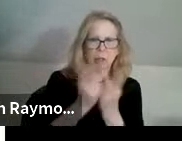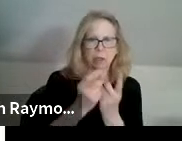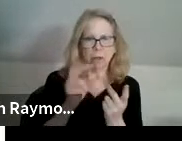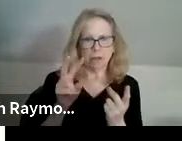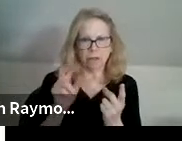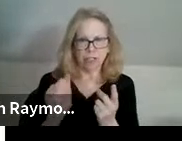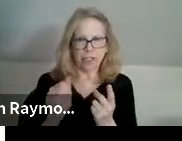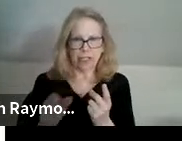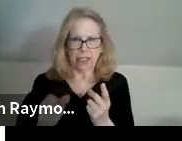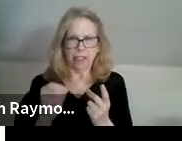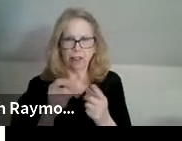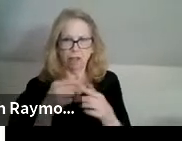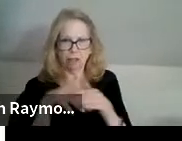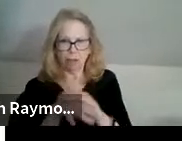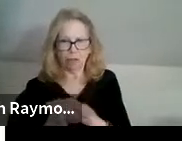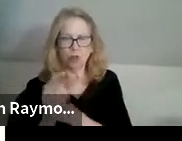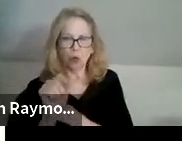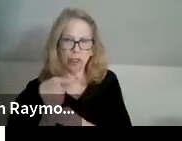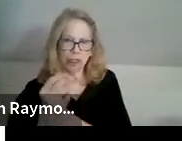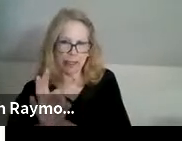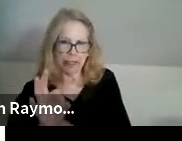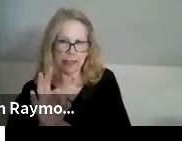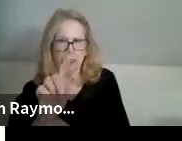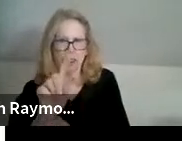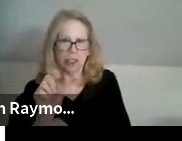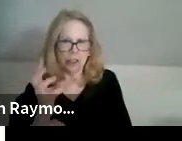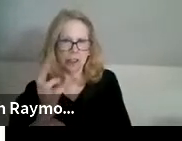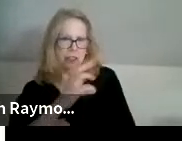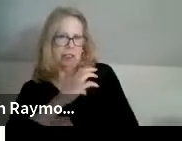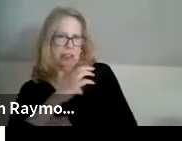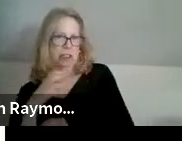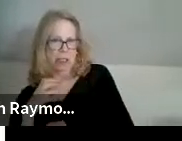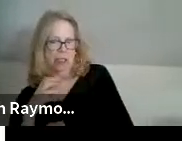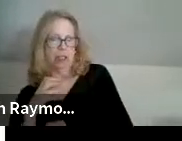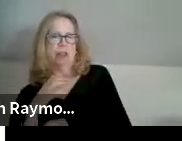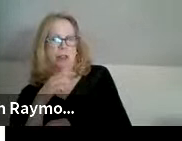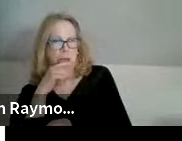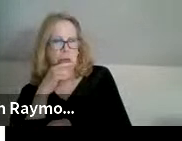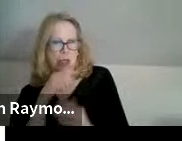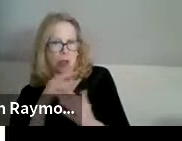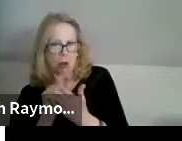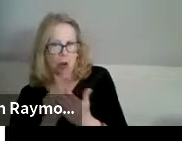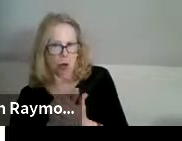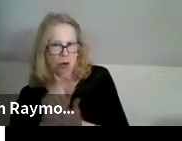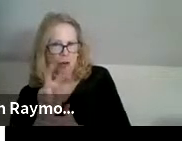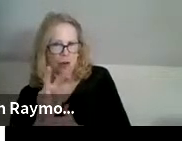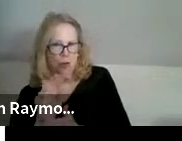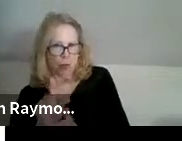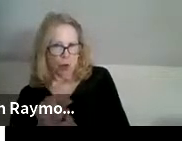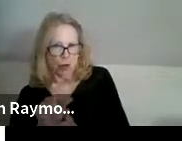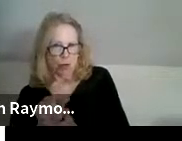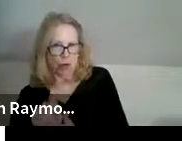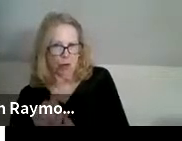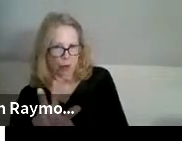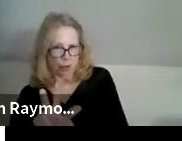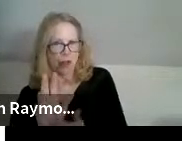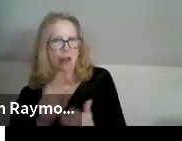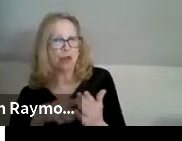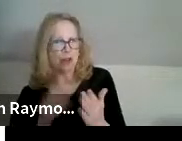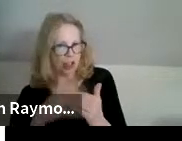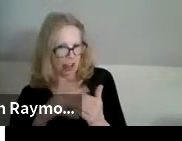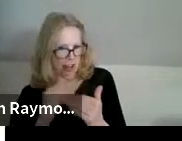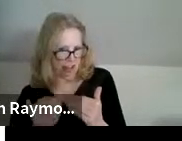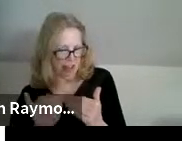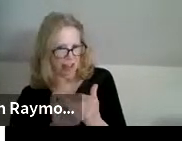of 2019. It's in the 116th Congress, Public Law 213 is the best way to try and look that up. And